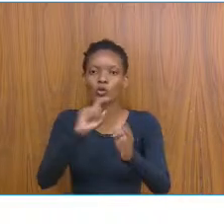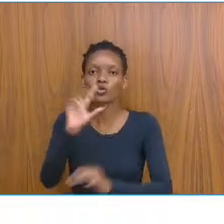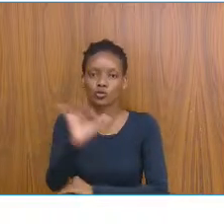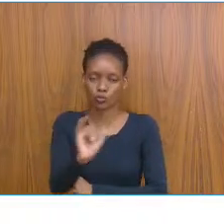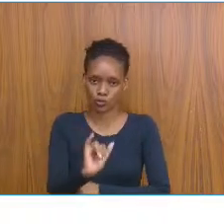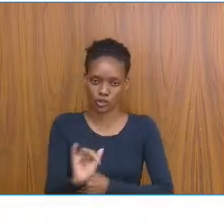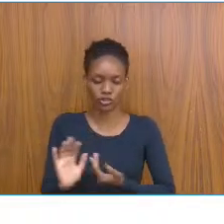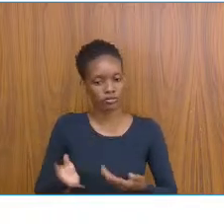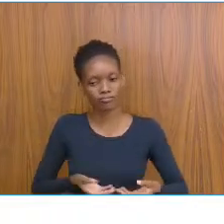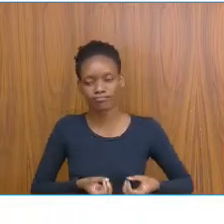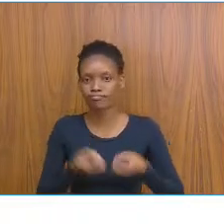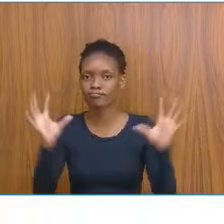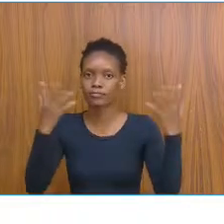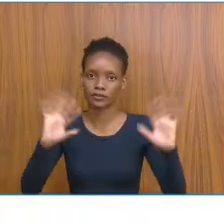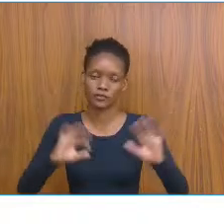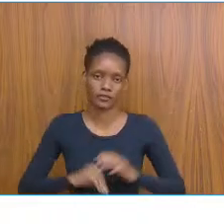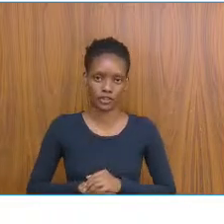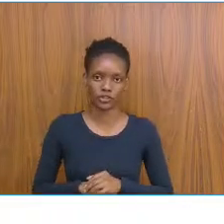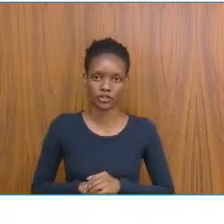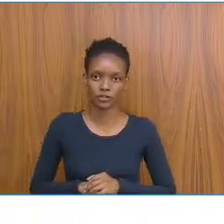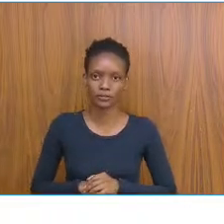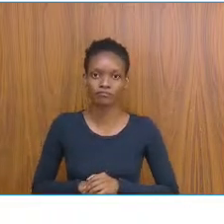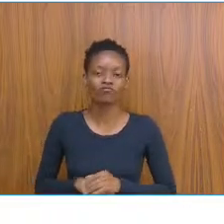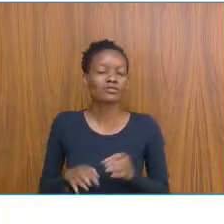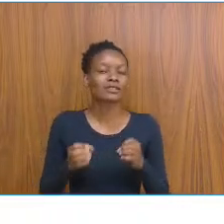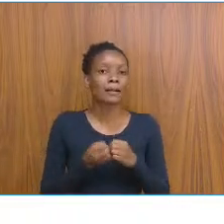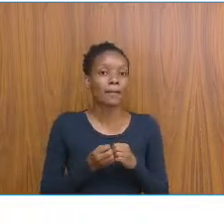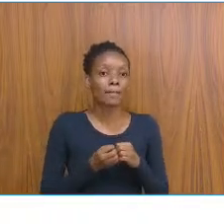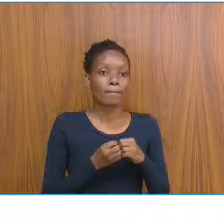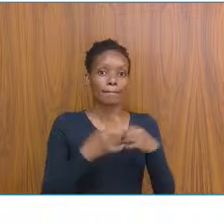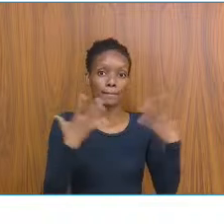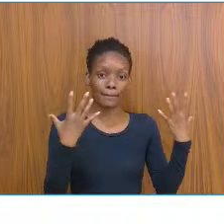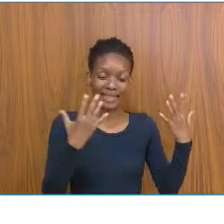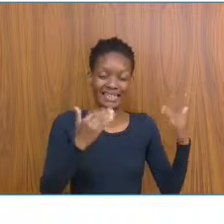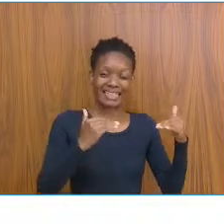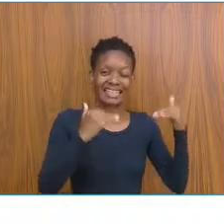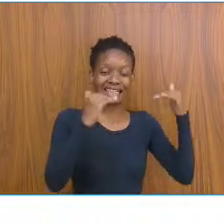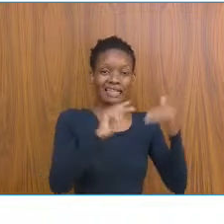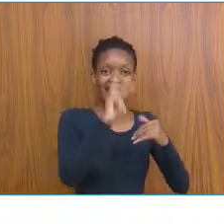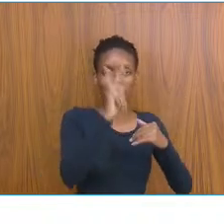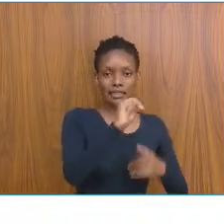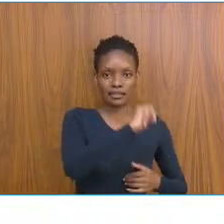The highest number of voting stations will be in KwaZulu-Natal at